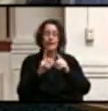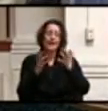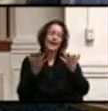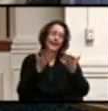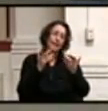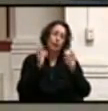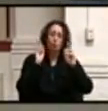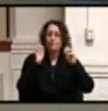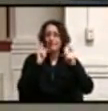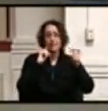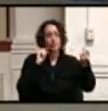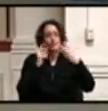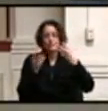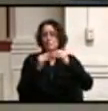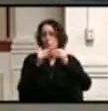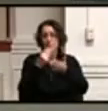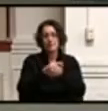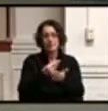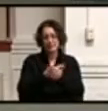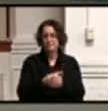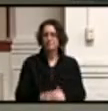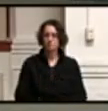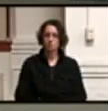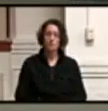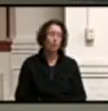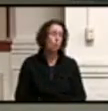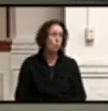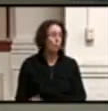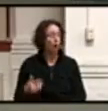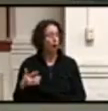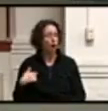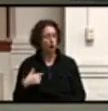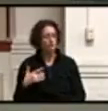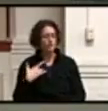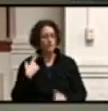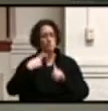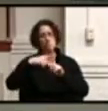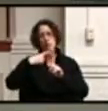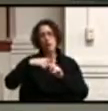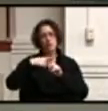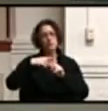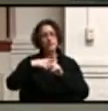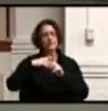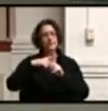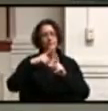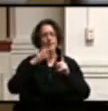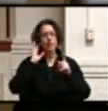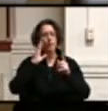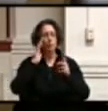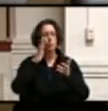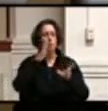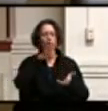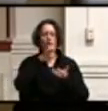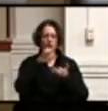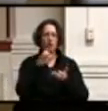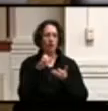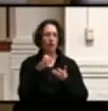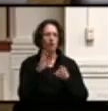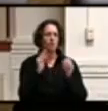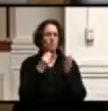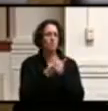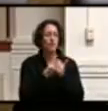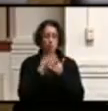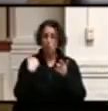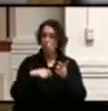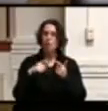kick in some more money. I'm optimistic. I mean, yeah. Hannah and I met with the officials, and we traveled to go